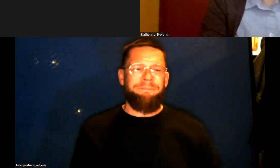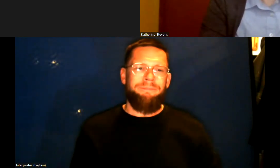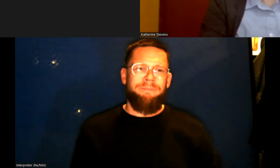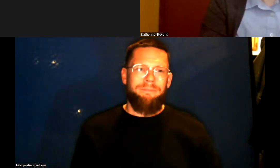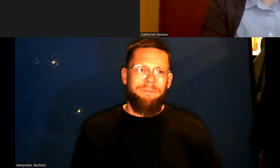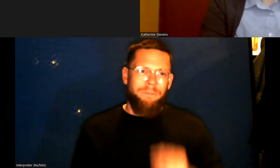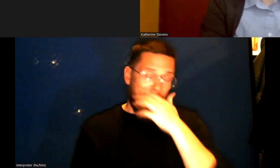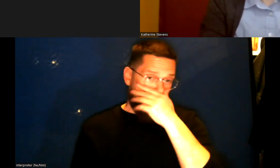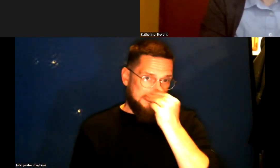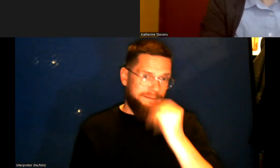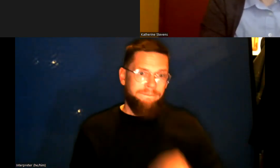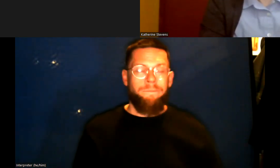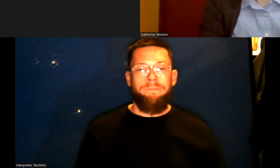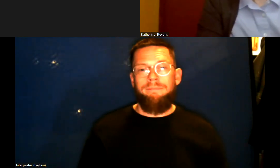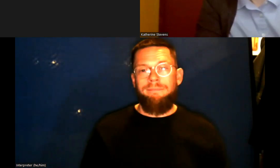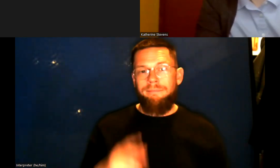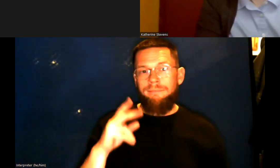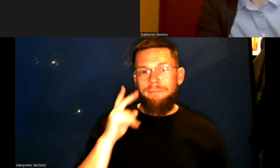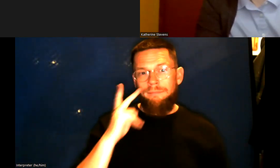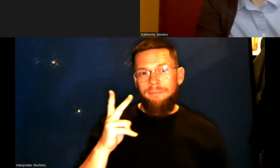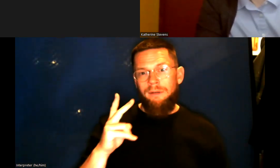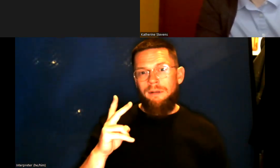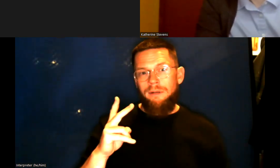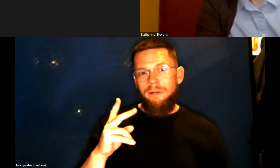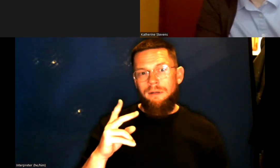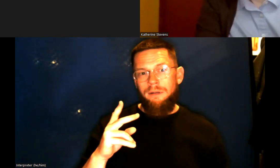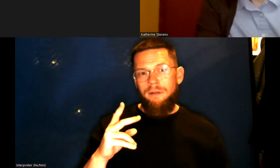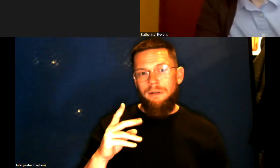I've seen Carla with a hand up. And I also see a question about